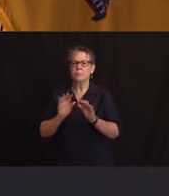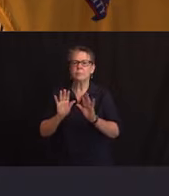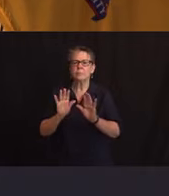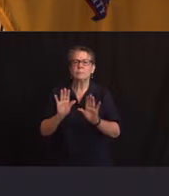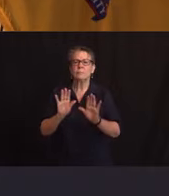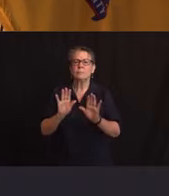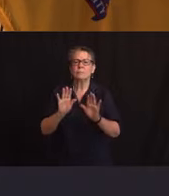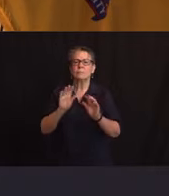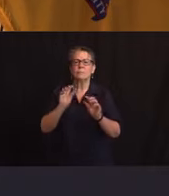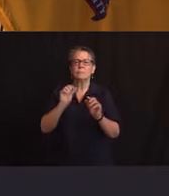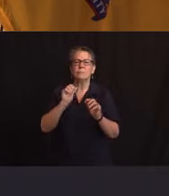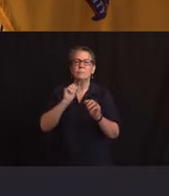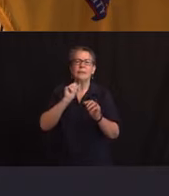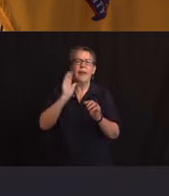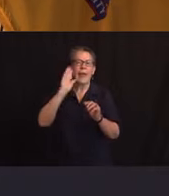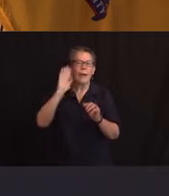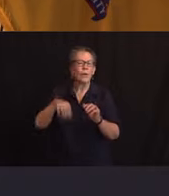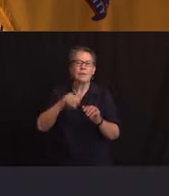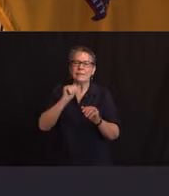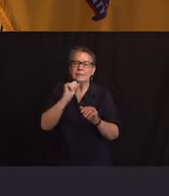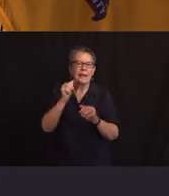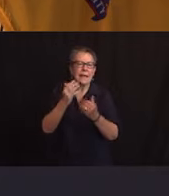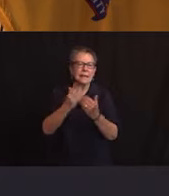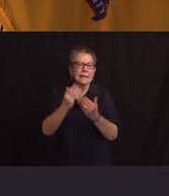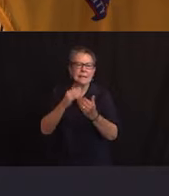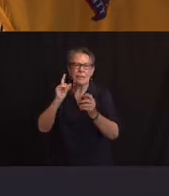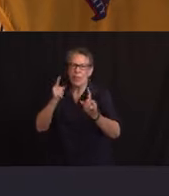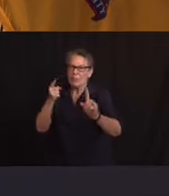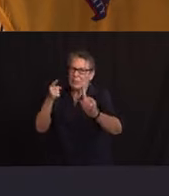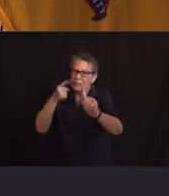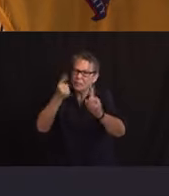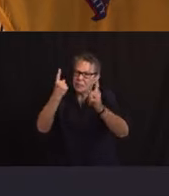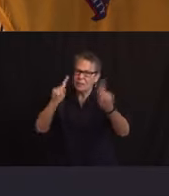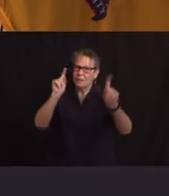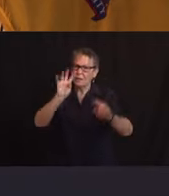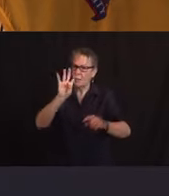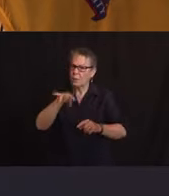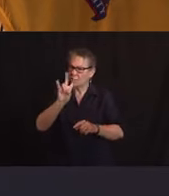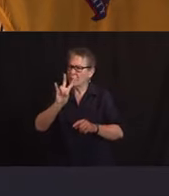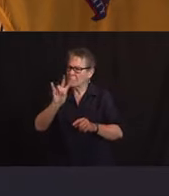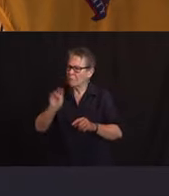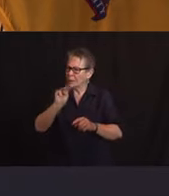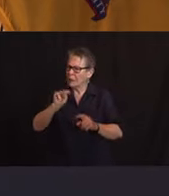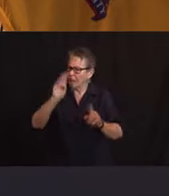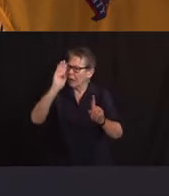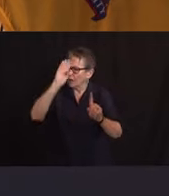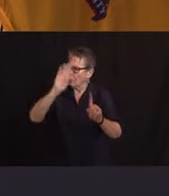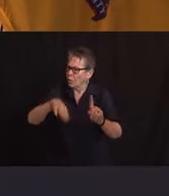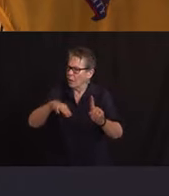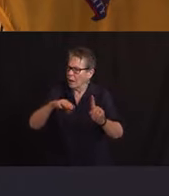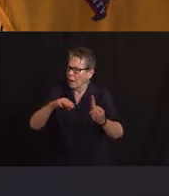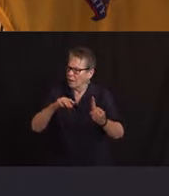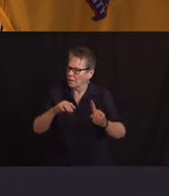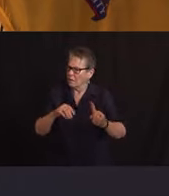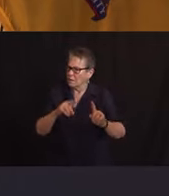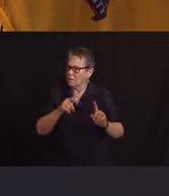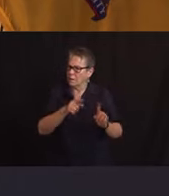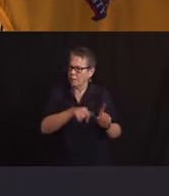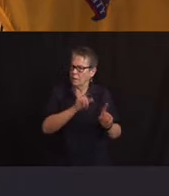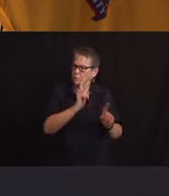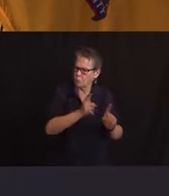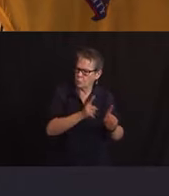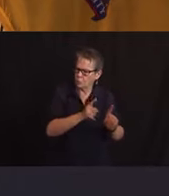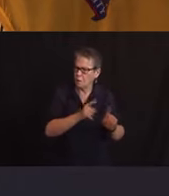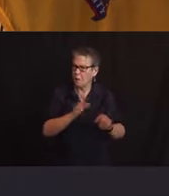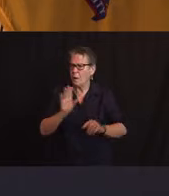initial objective of 4.7 million fully vaccinated by the end of June, on the one hand. And on the other hand, we want all